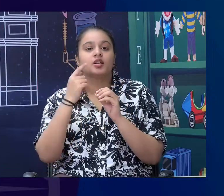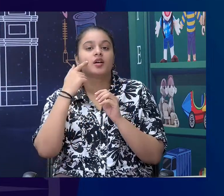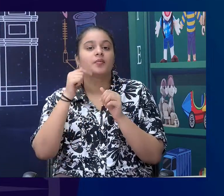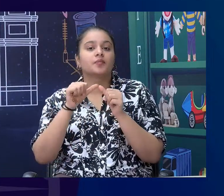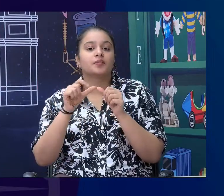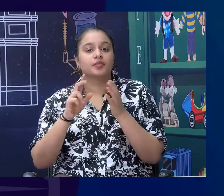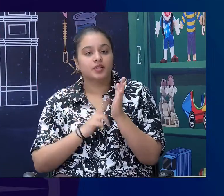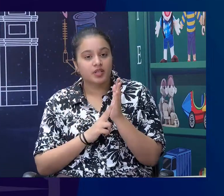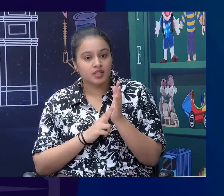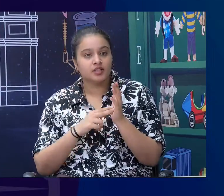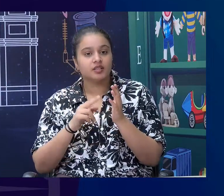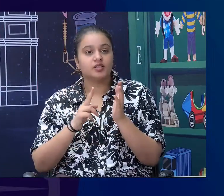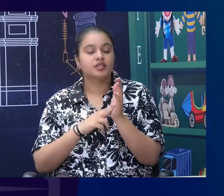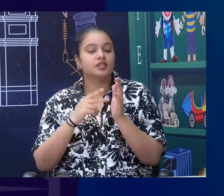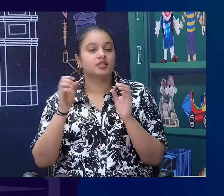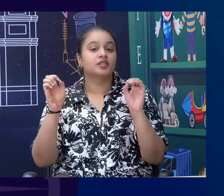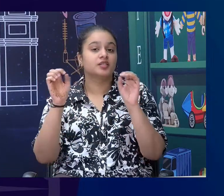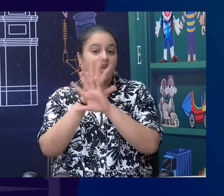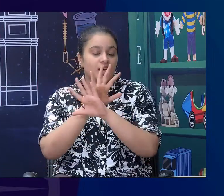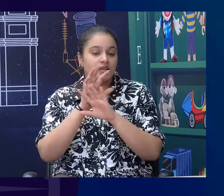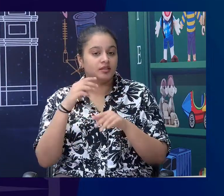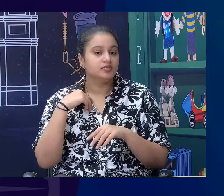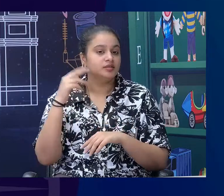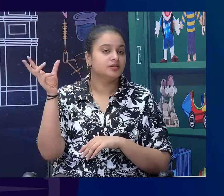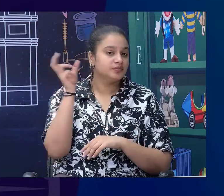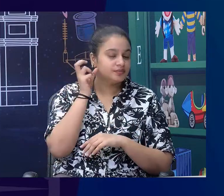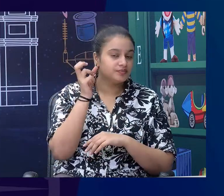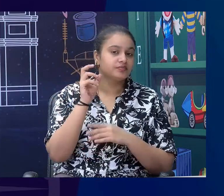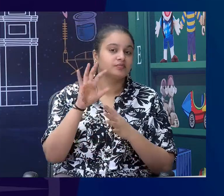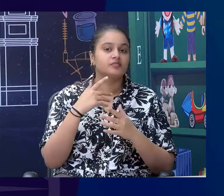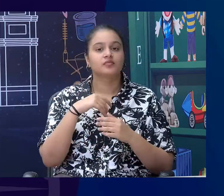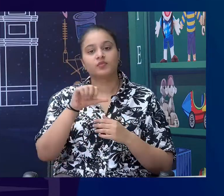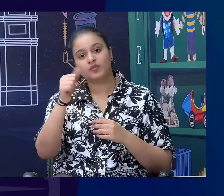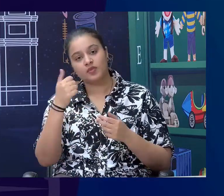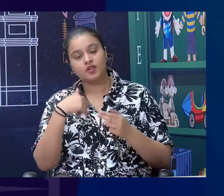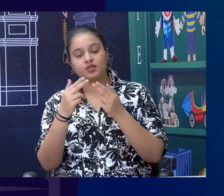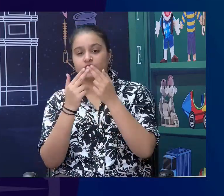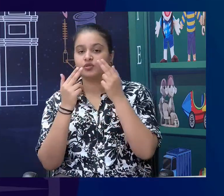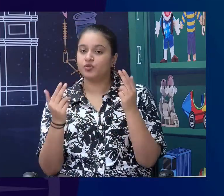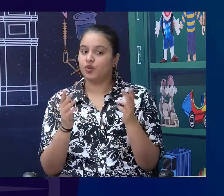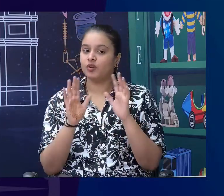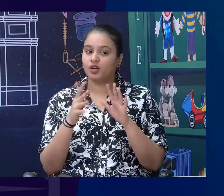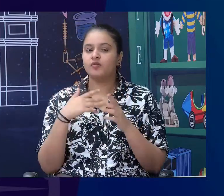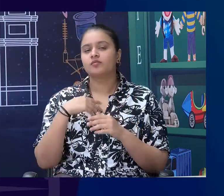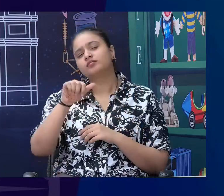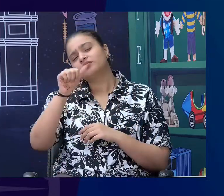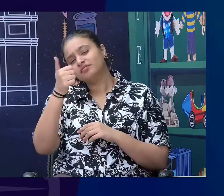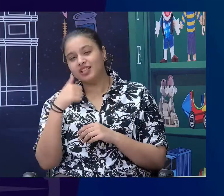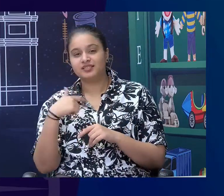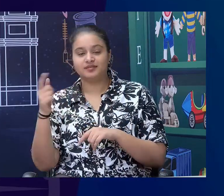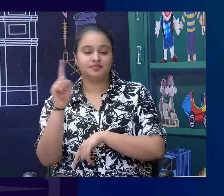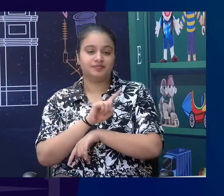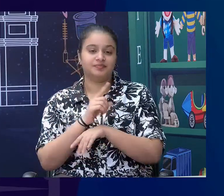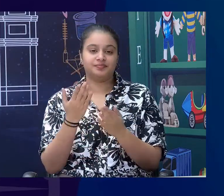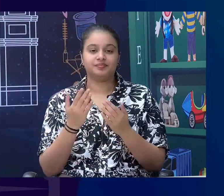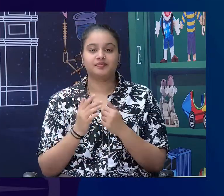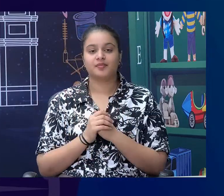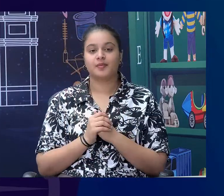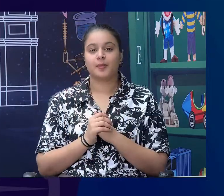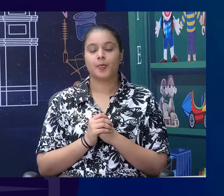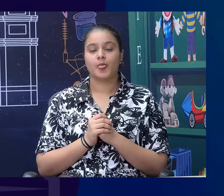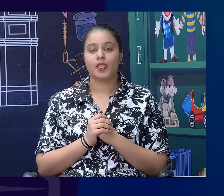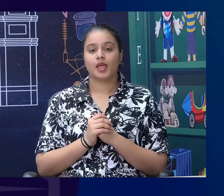And children are so fascinated to Yes. just hear It's about the another jinn. very interesting story, Yes. but for another day, not Yes, today. for another day, yes.